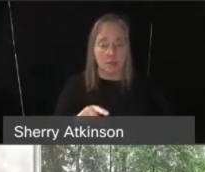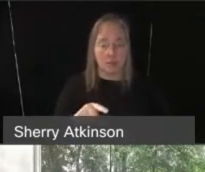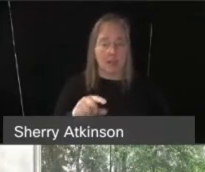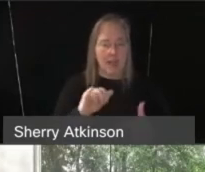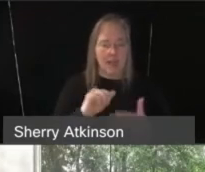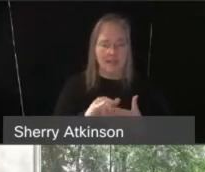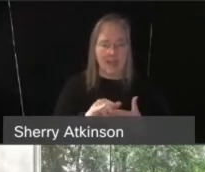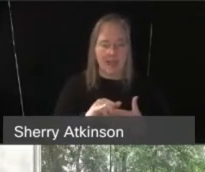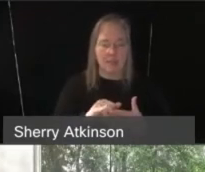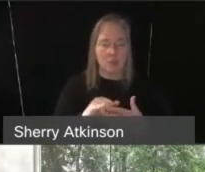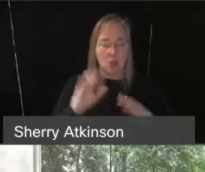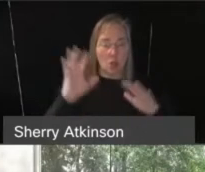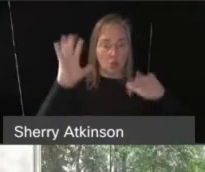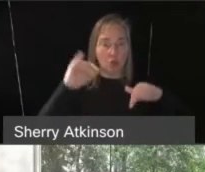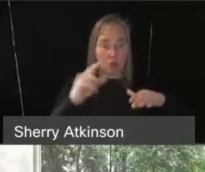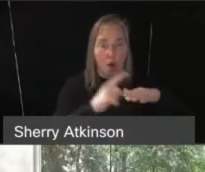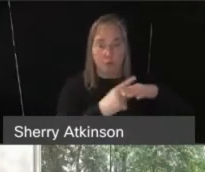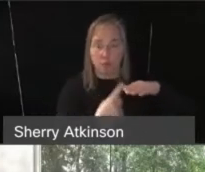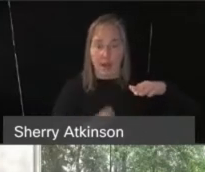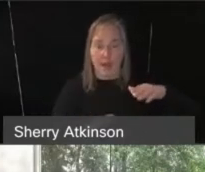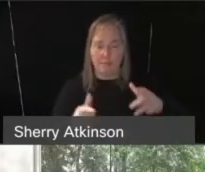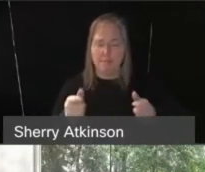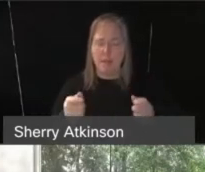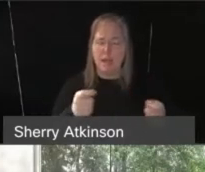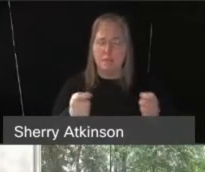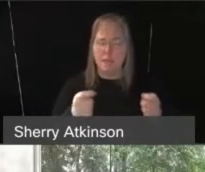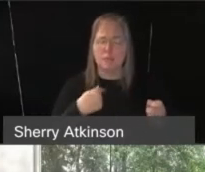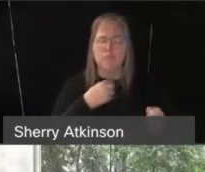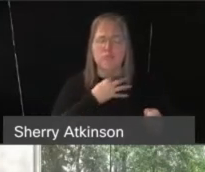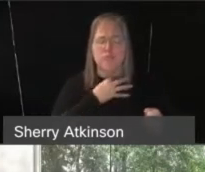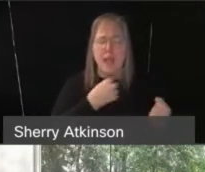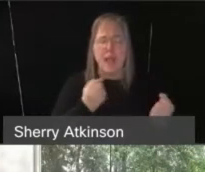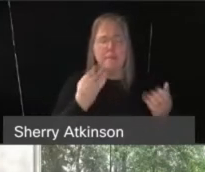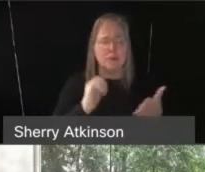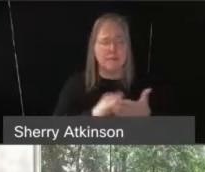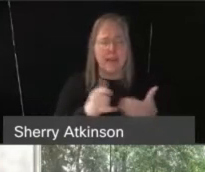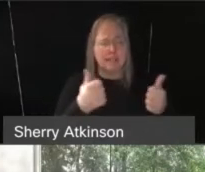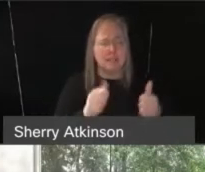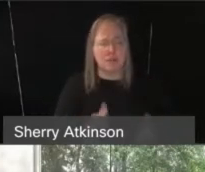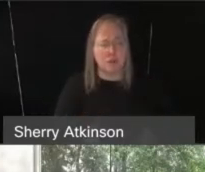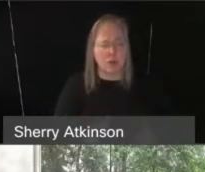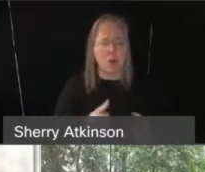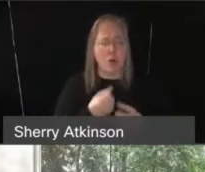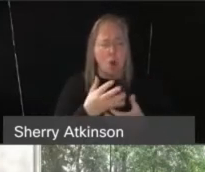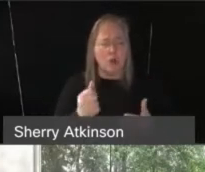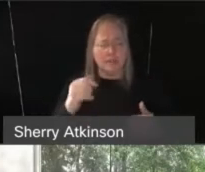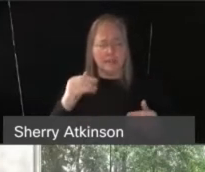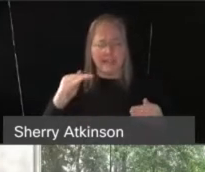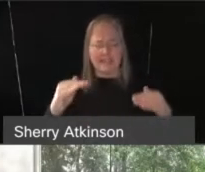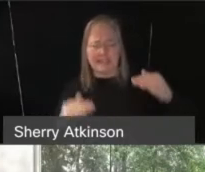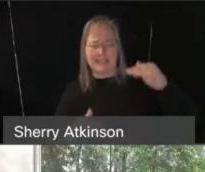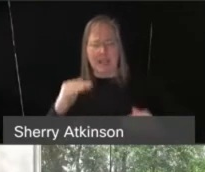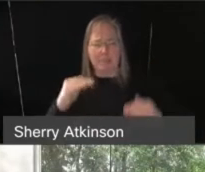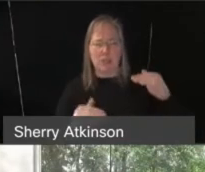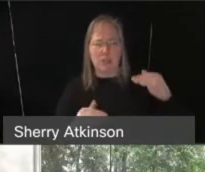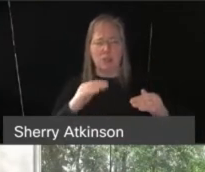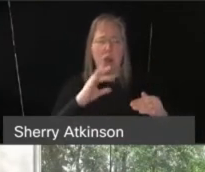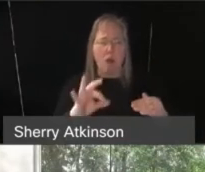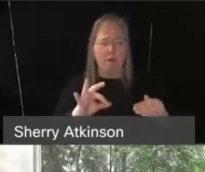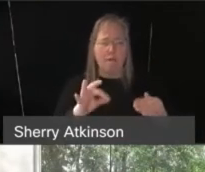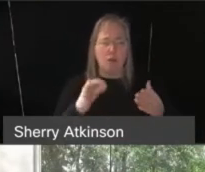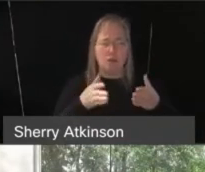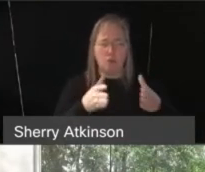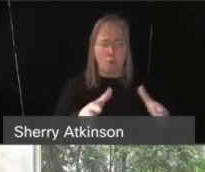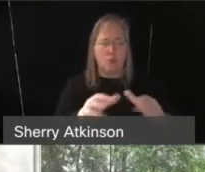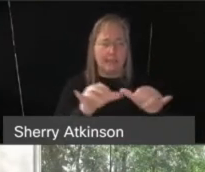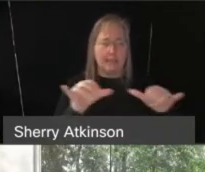storm drain management, how much of that deterioration causes destabilization of the roadway system? I mean, do